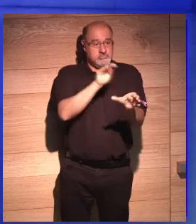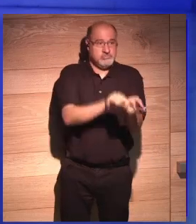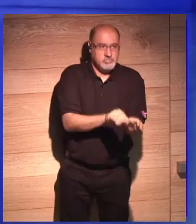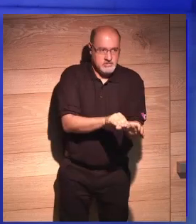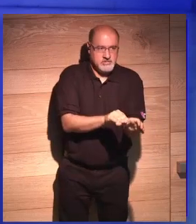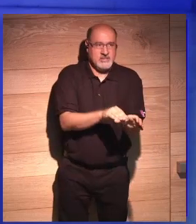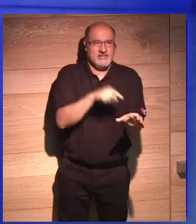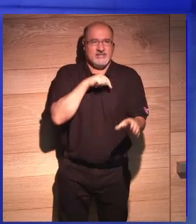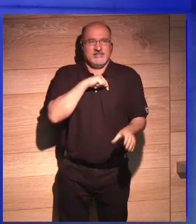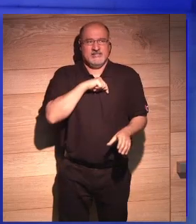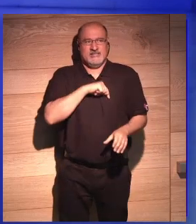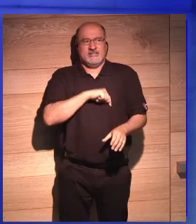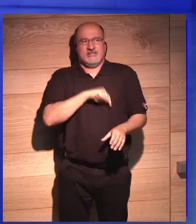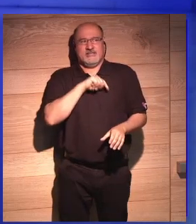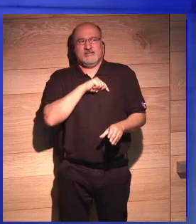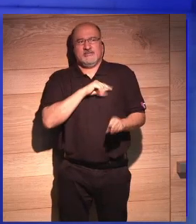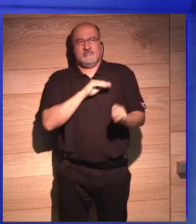self-conscious.